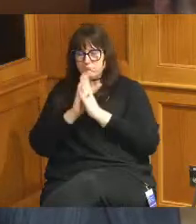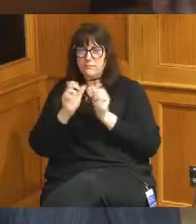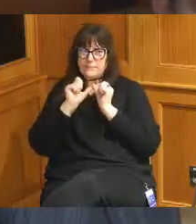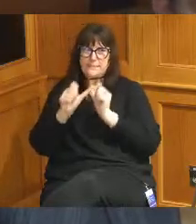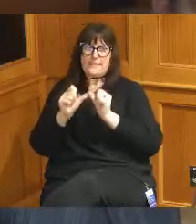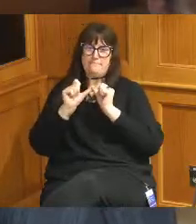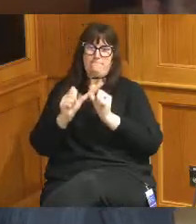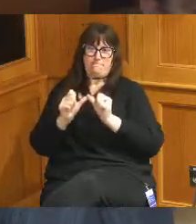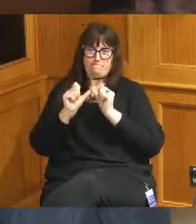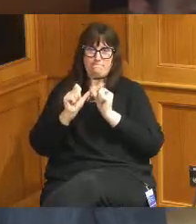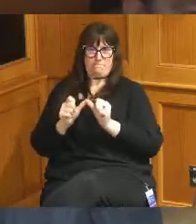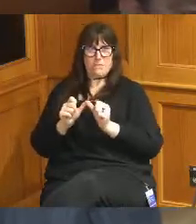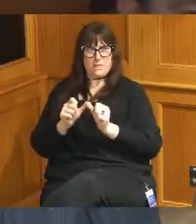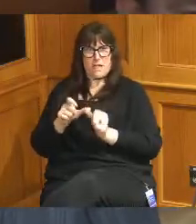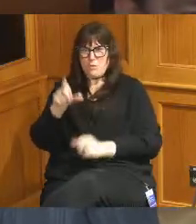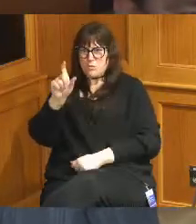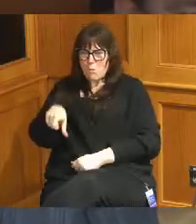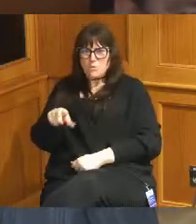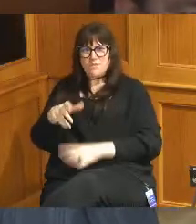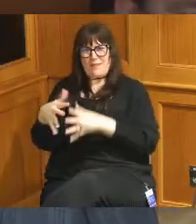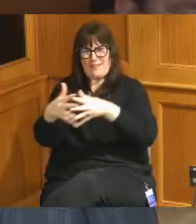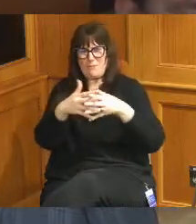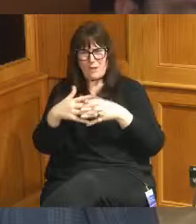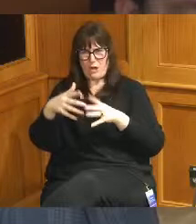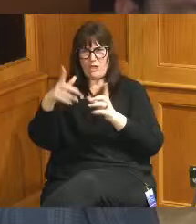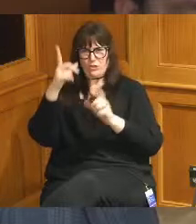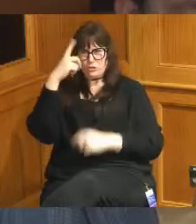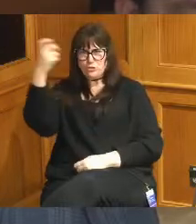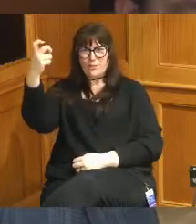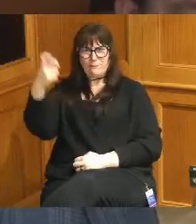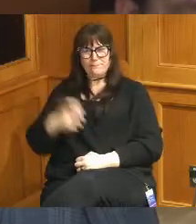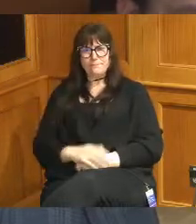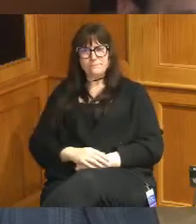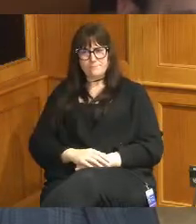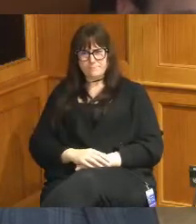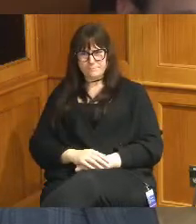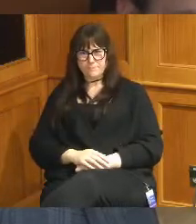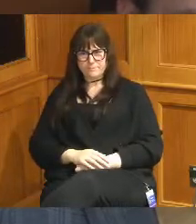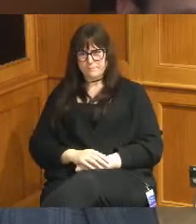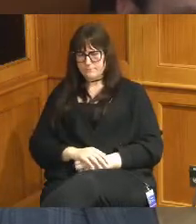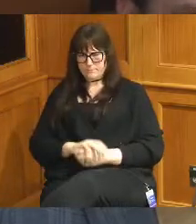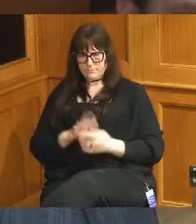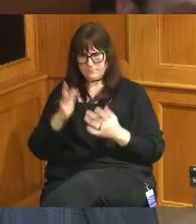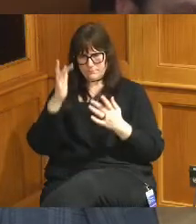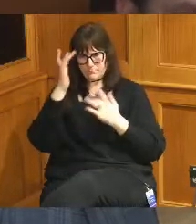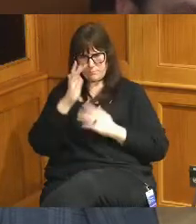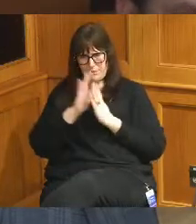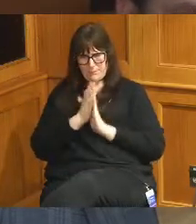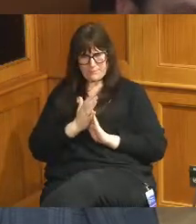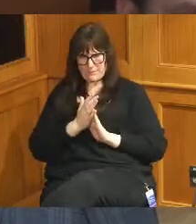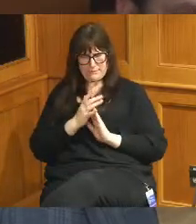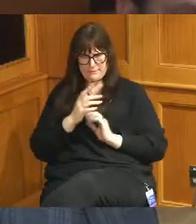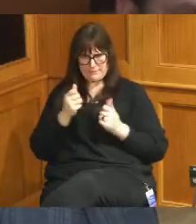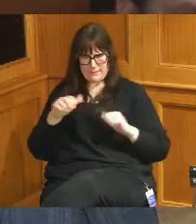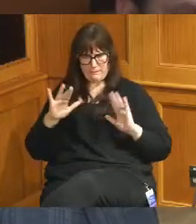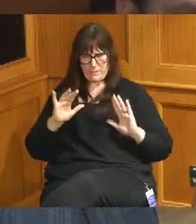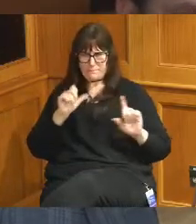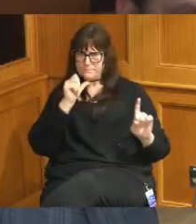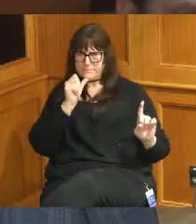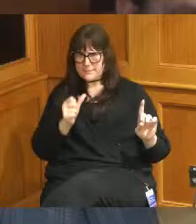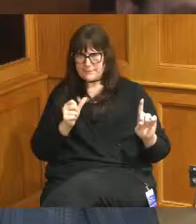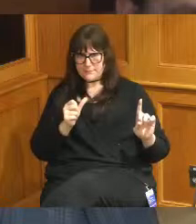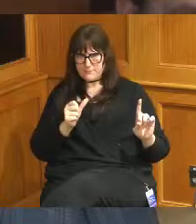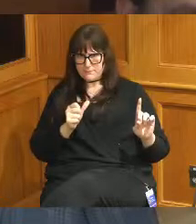was supposed to be the American dream. And even when he got sick, he never gave up. He's super dedicated.